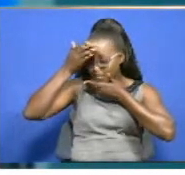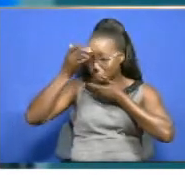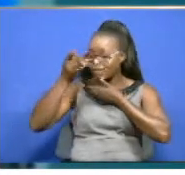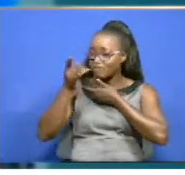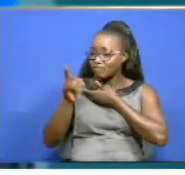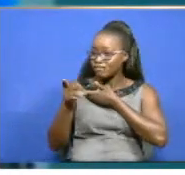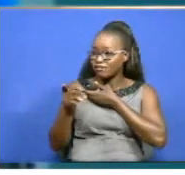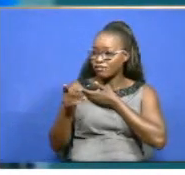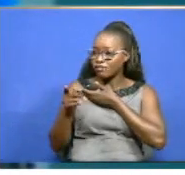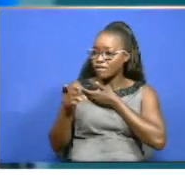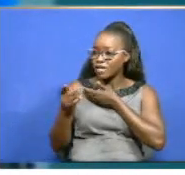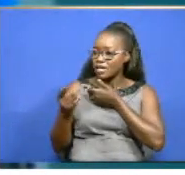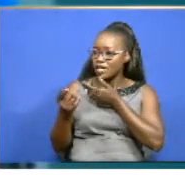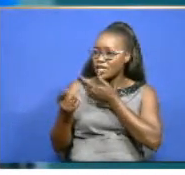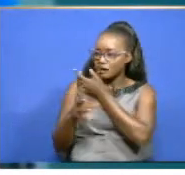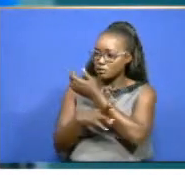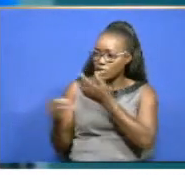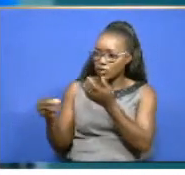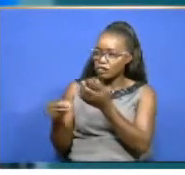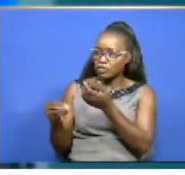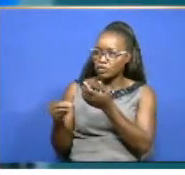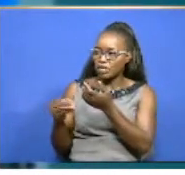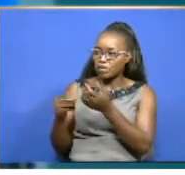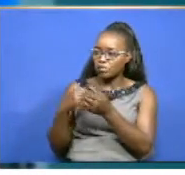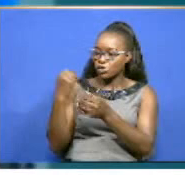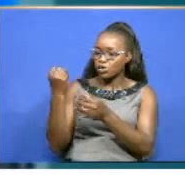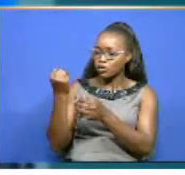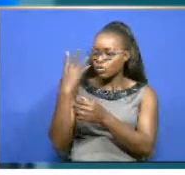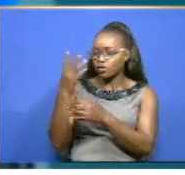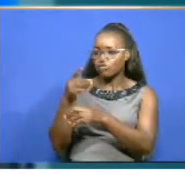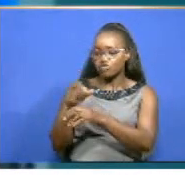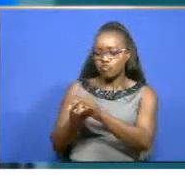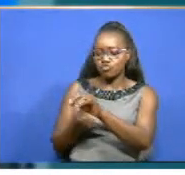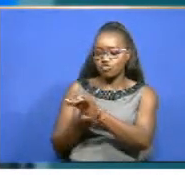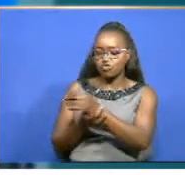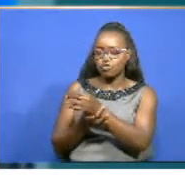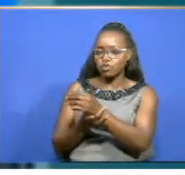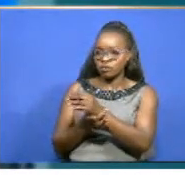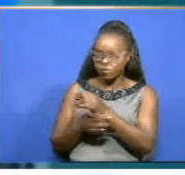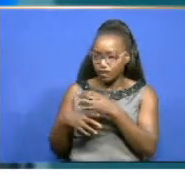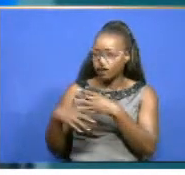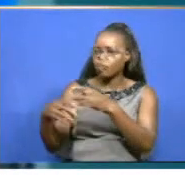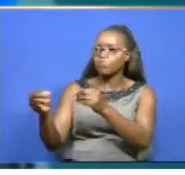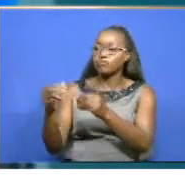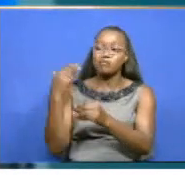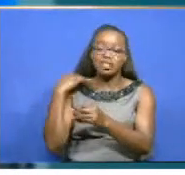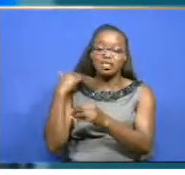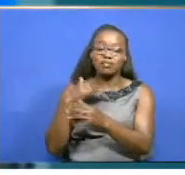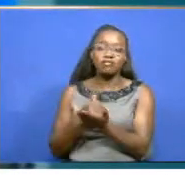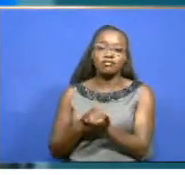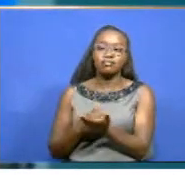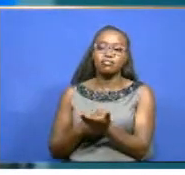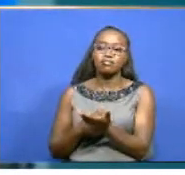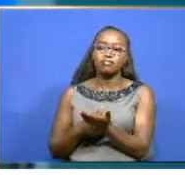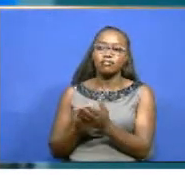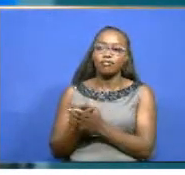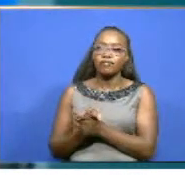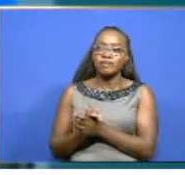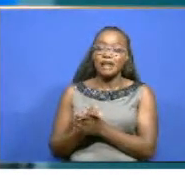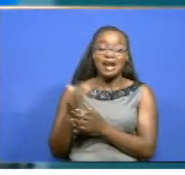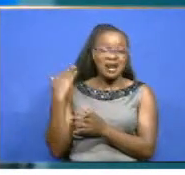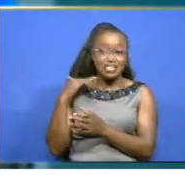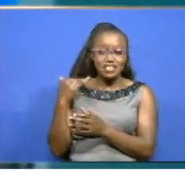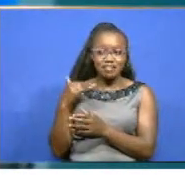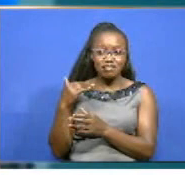a bandit will want to come and rob you that beautiful watch. They rob you and they leave you. A bandit will not